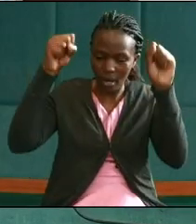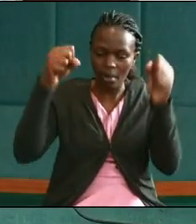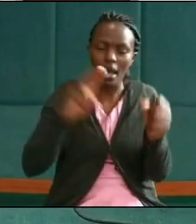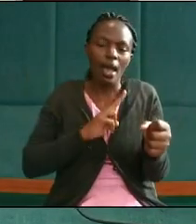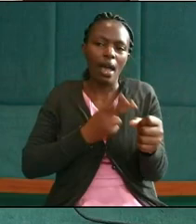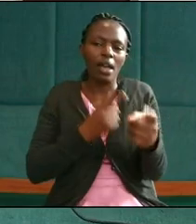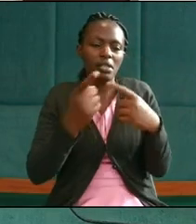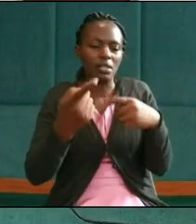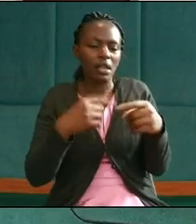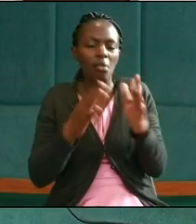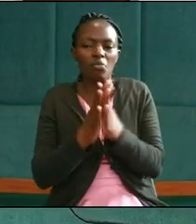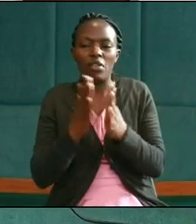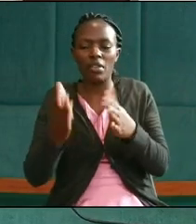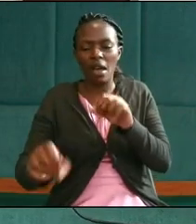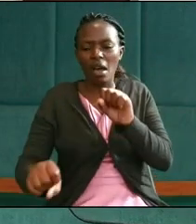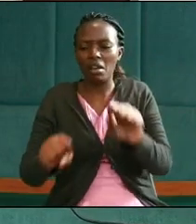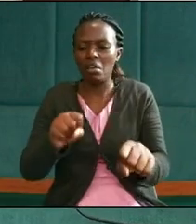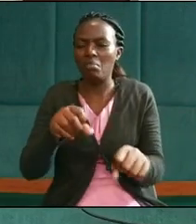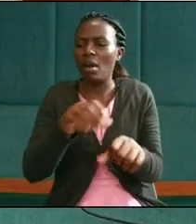to come to church with animal